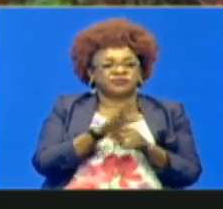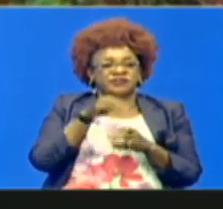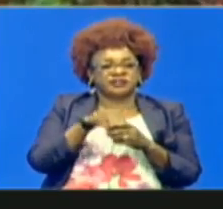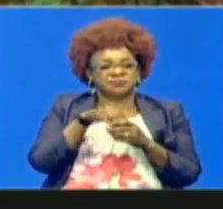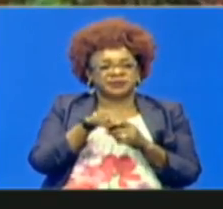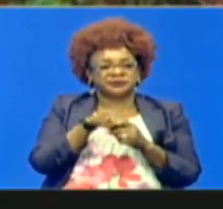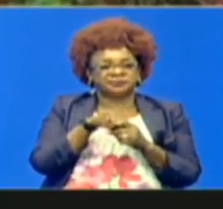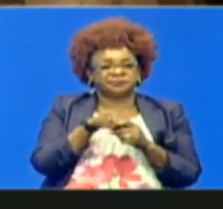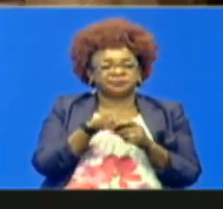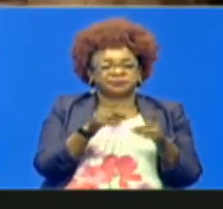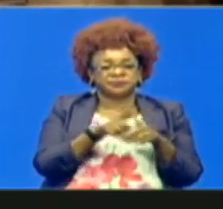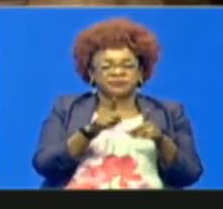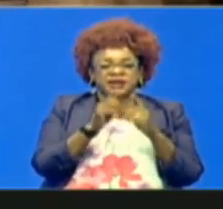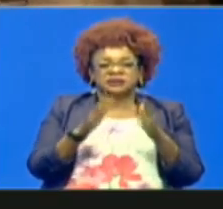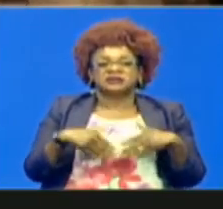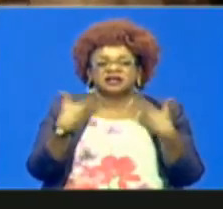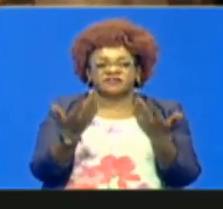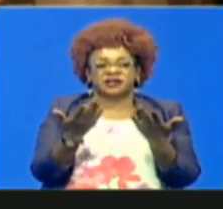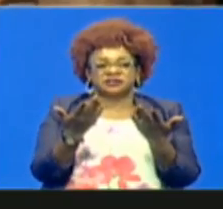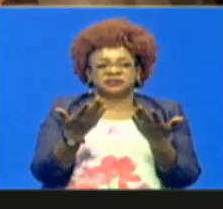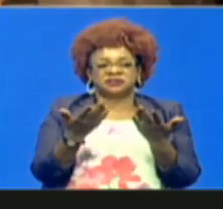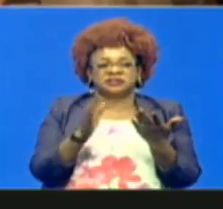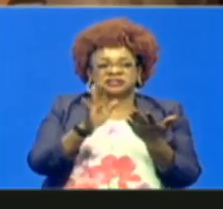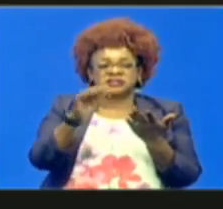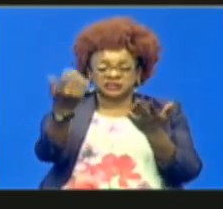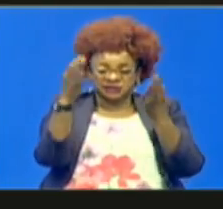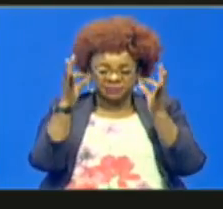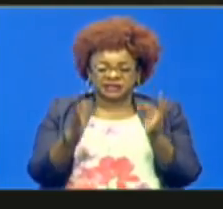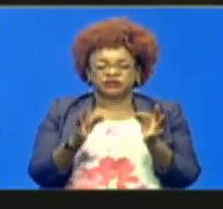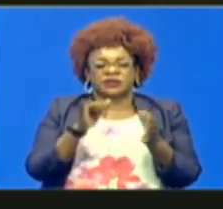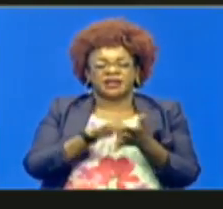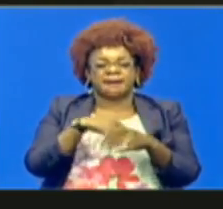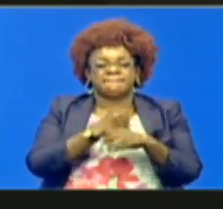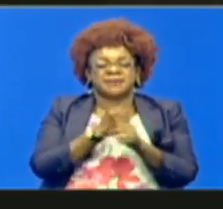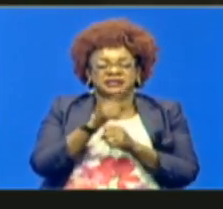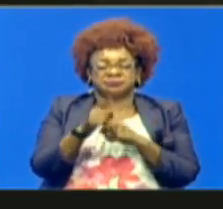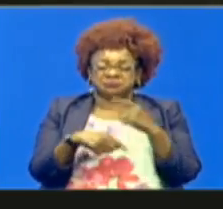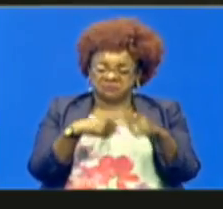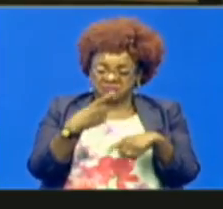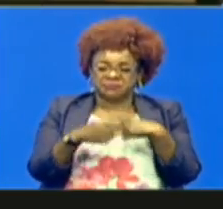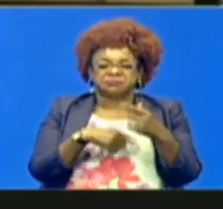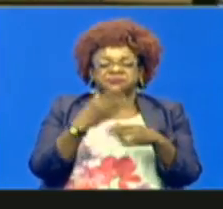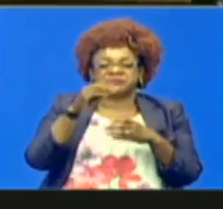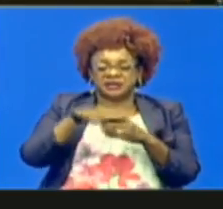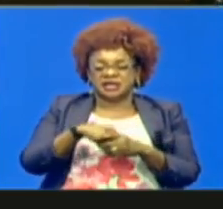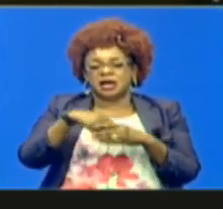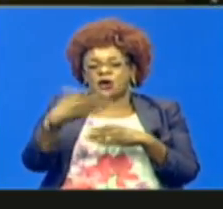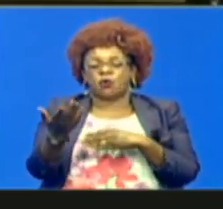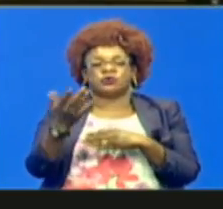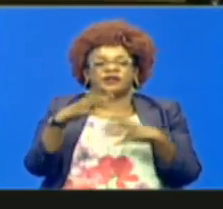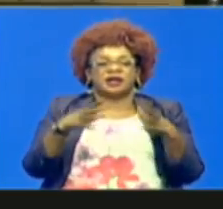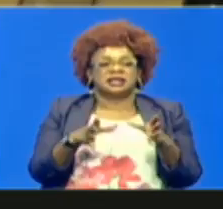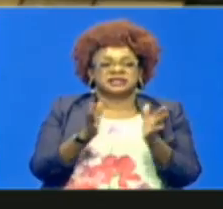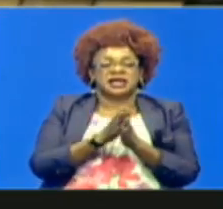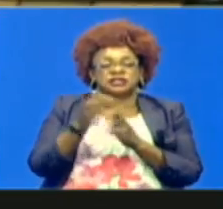investment and also a lot of sacrifice. It is his determination that keeps him going, both in and out of the class and